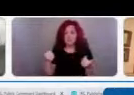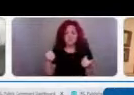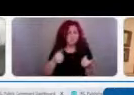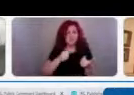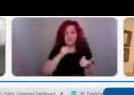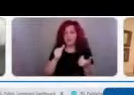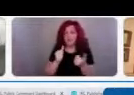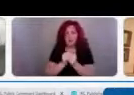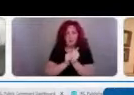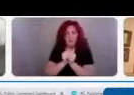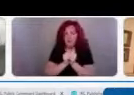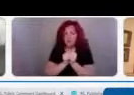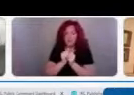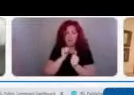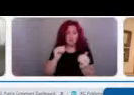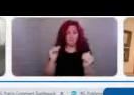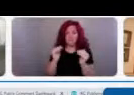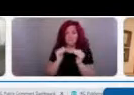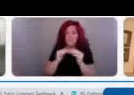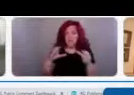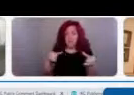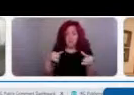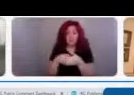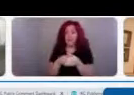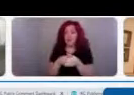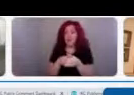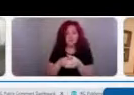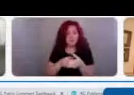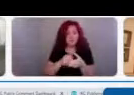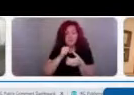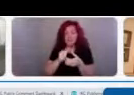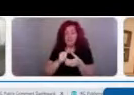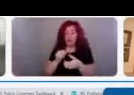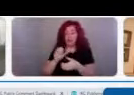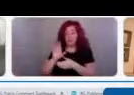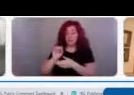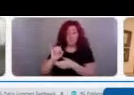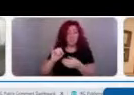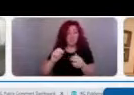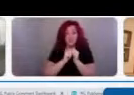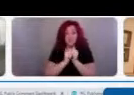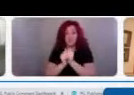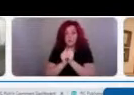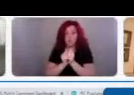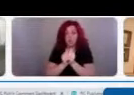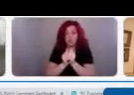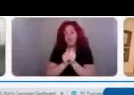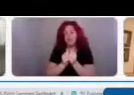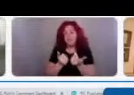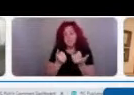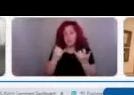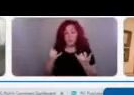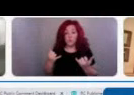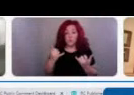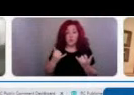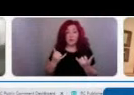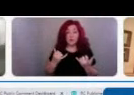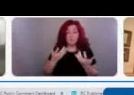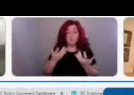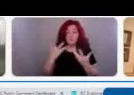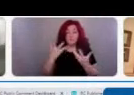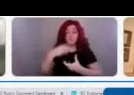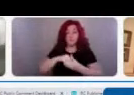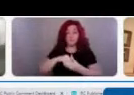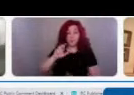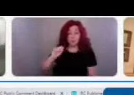competitive fair compact and does not keep communities of interest together as of now you have us as part of